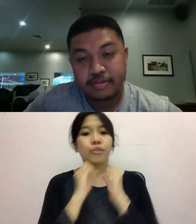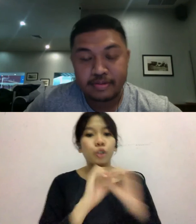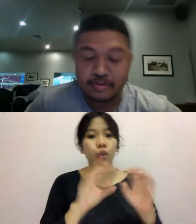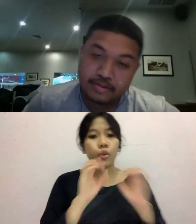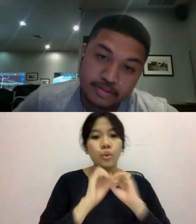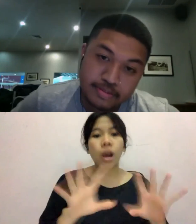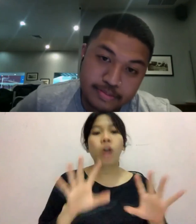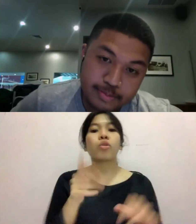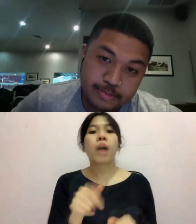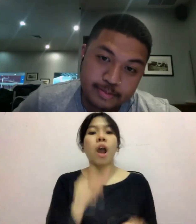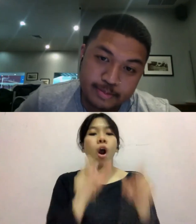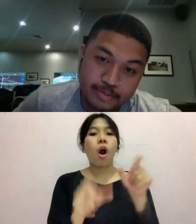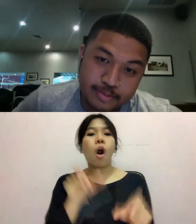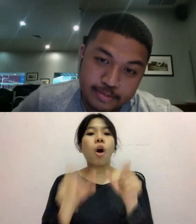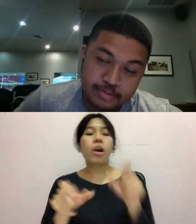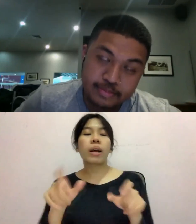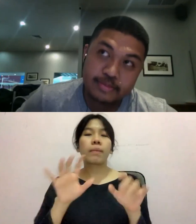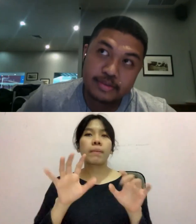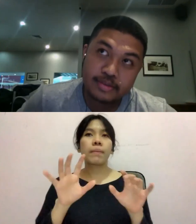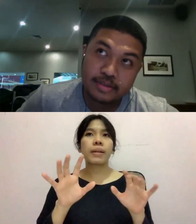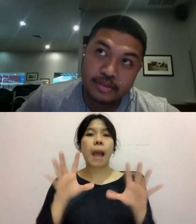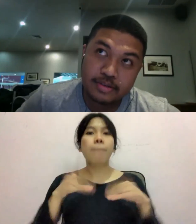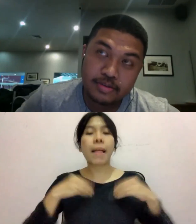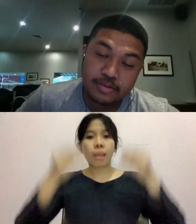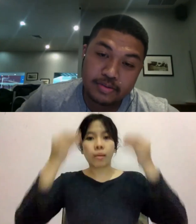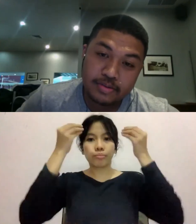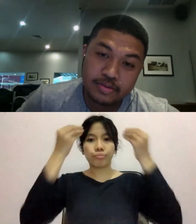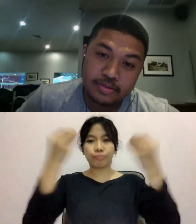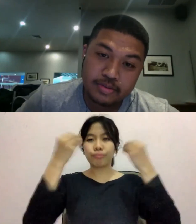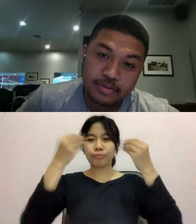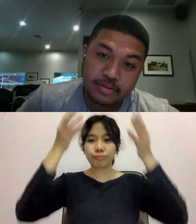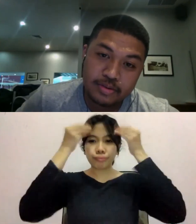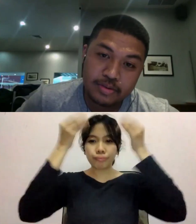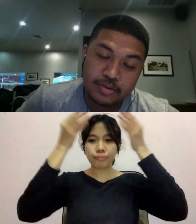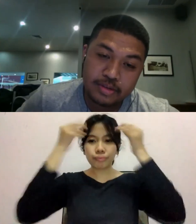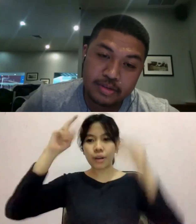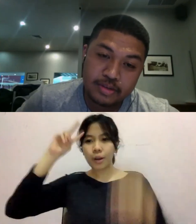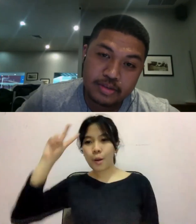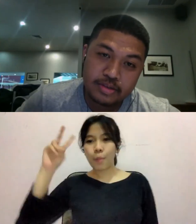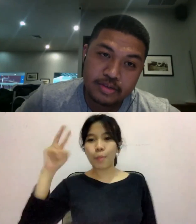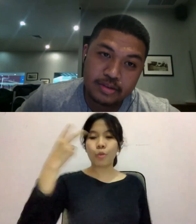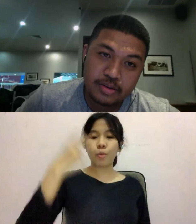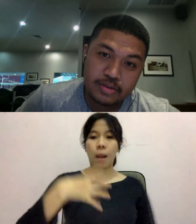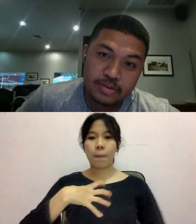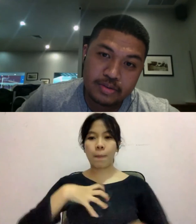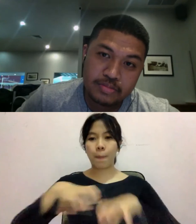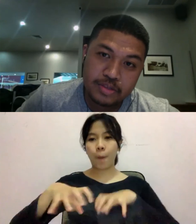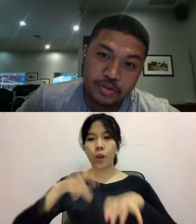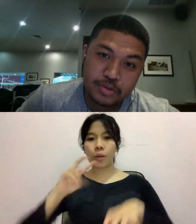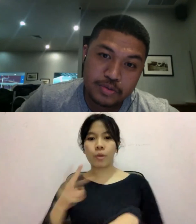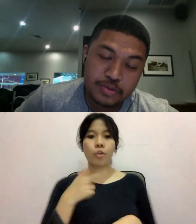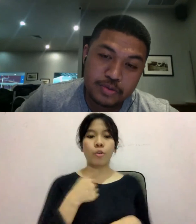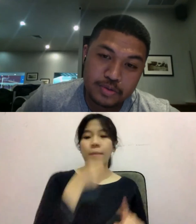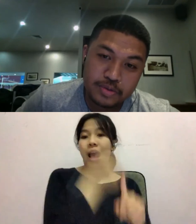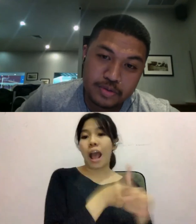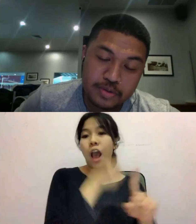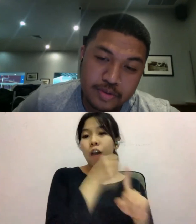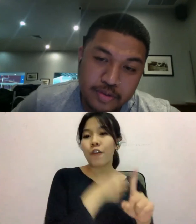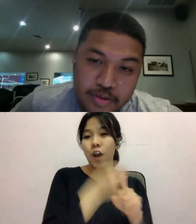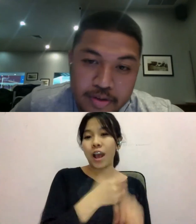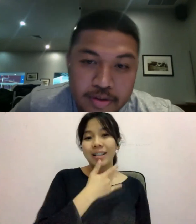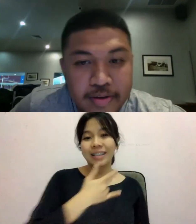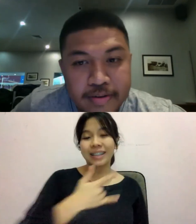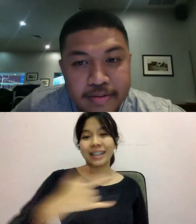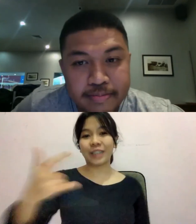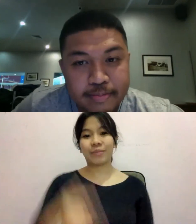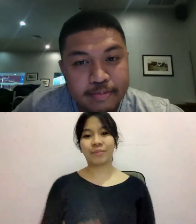people who can be in a change position to advocate for a better future. I think